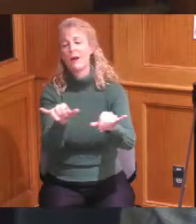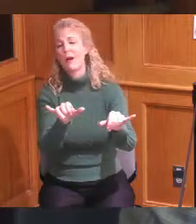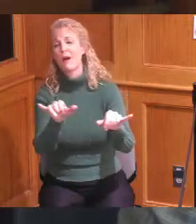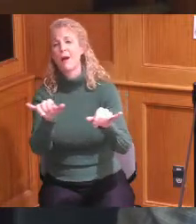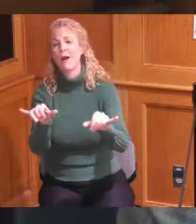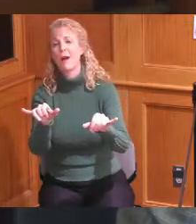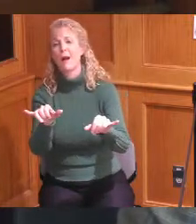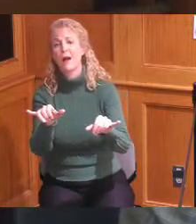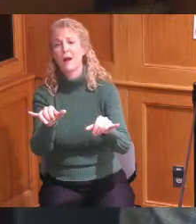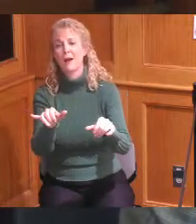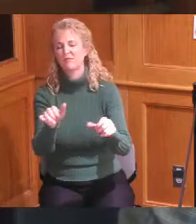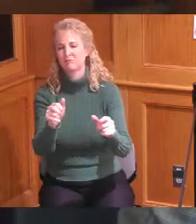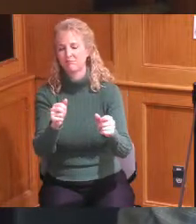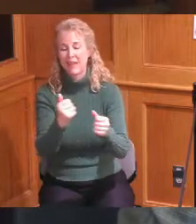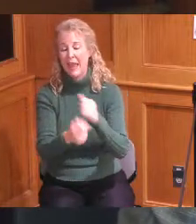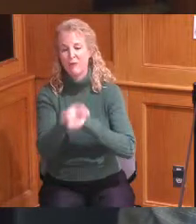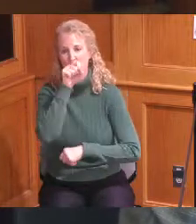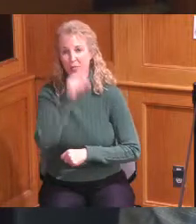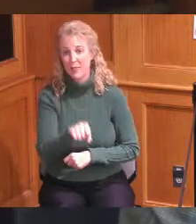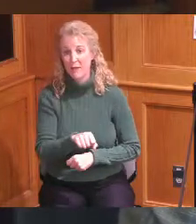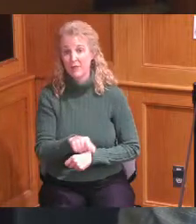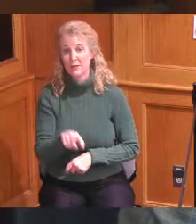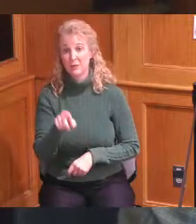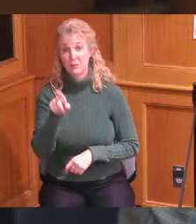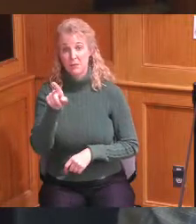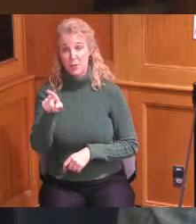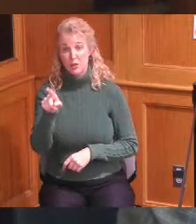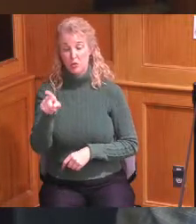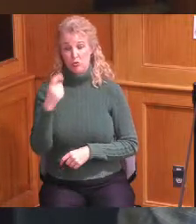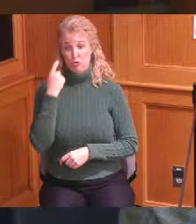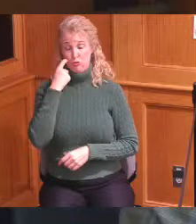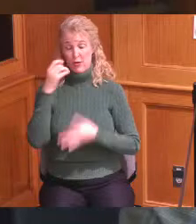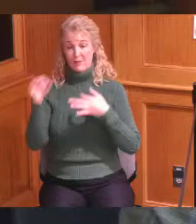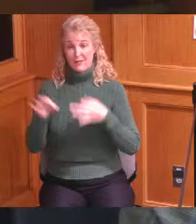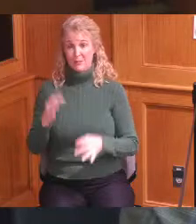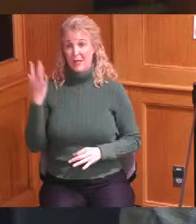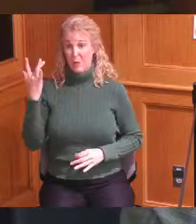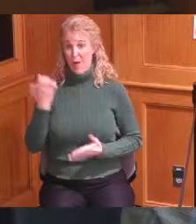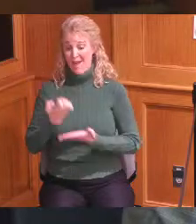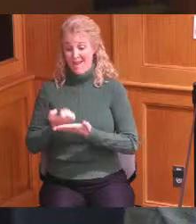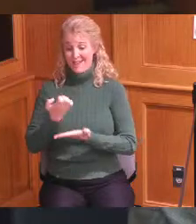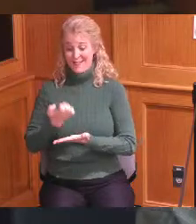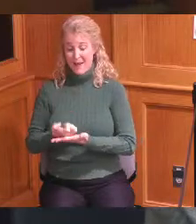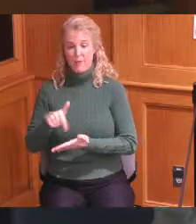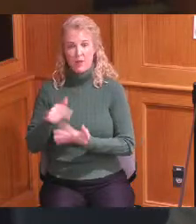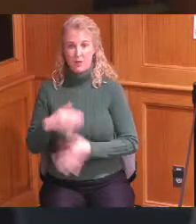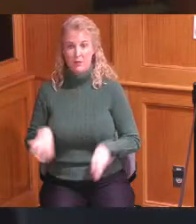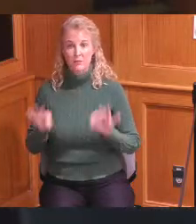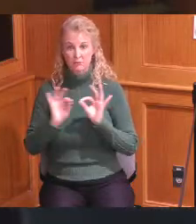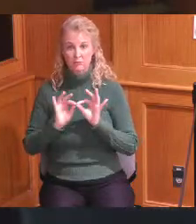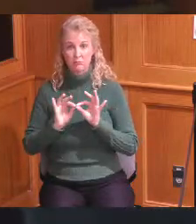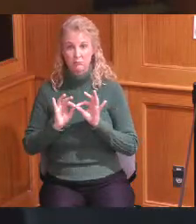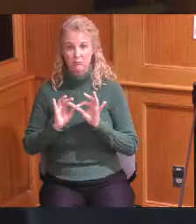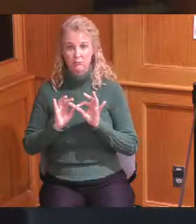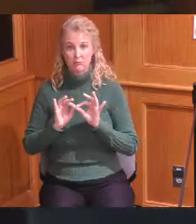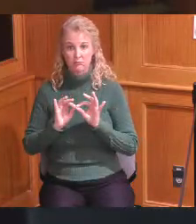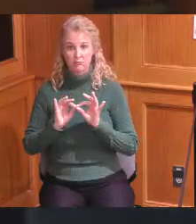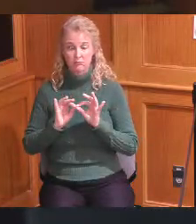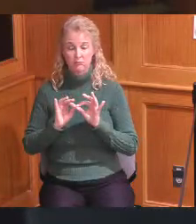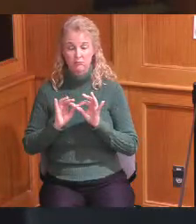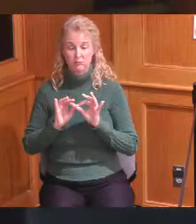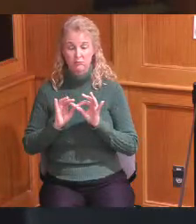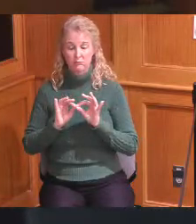I think you just really broke down the economics of why economically it matters, how it